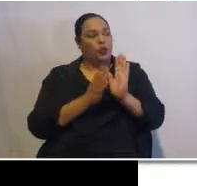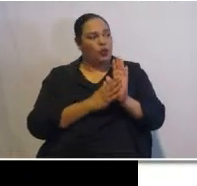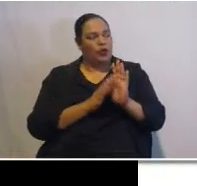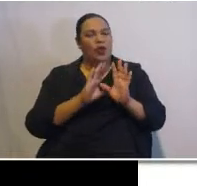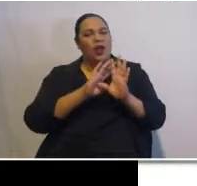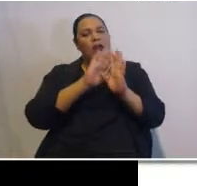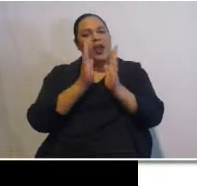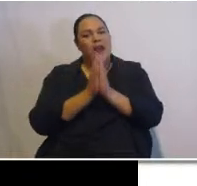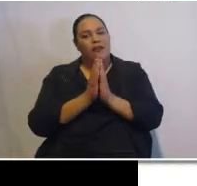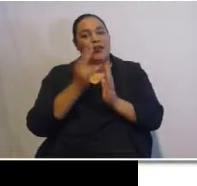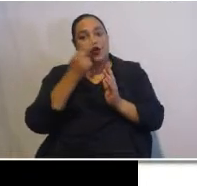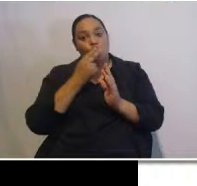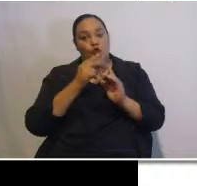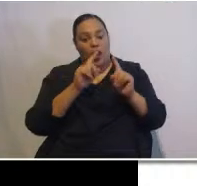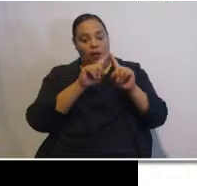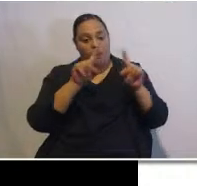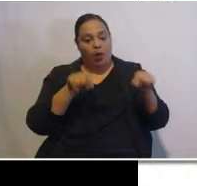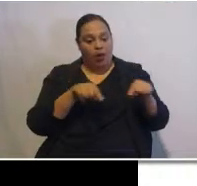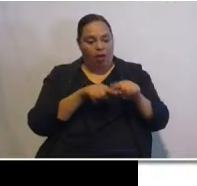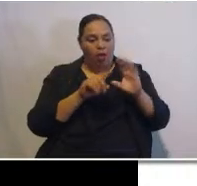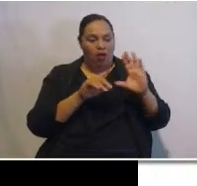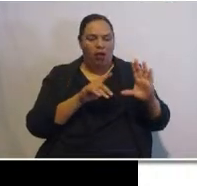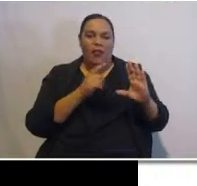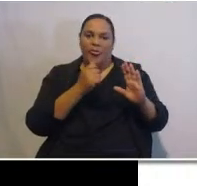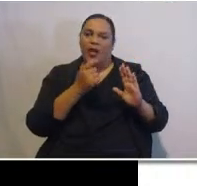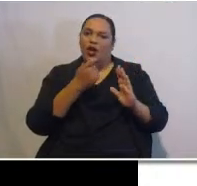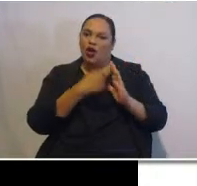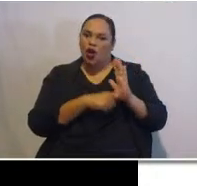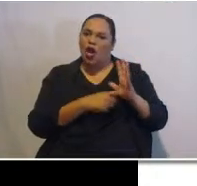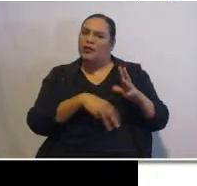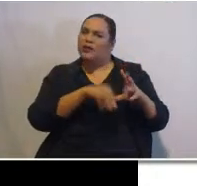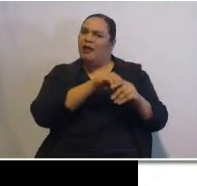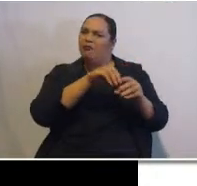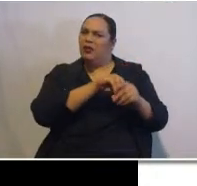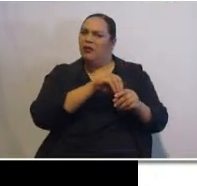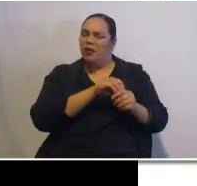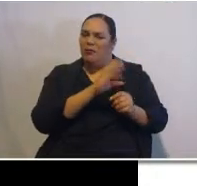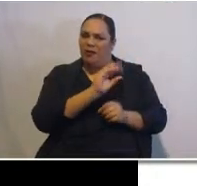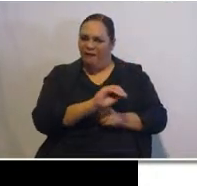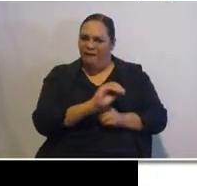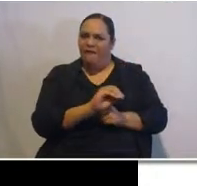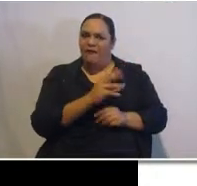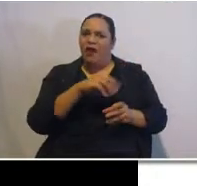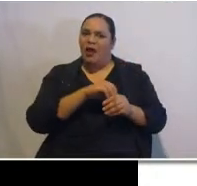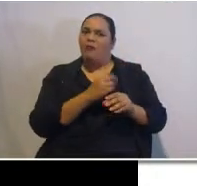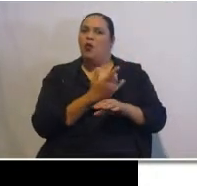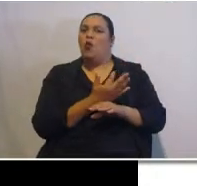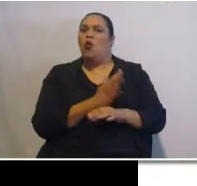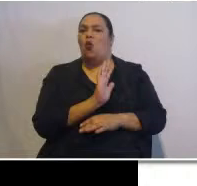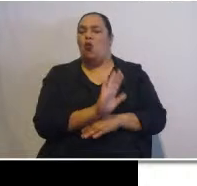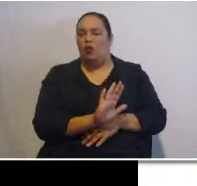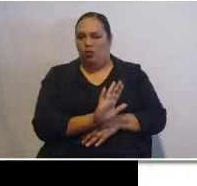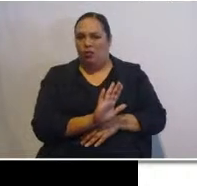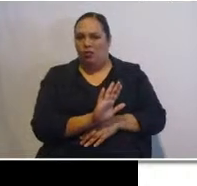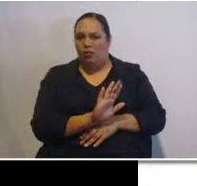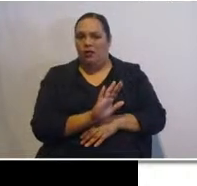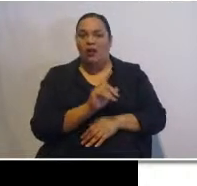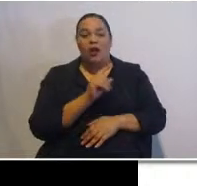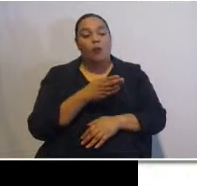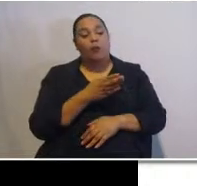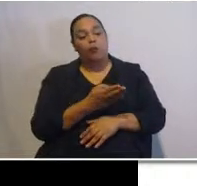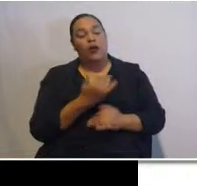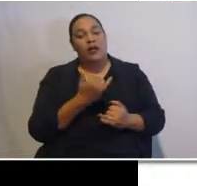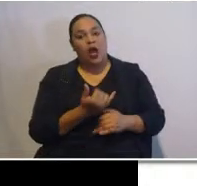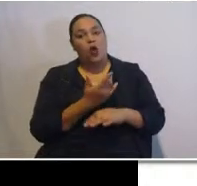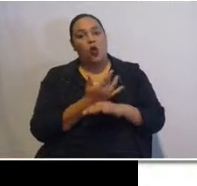things in the red blocks are costs associated with coal, with the existing fleet,